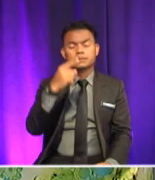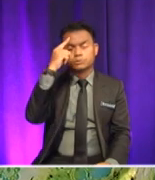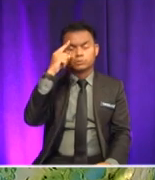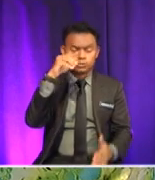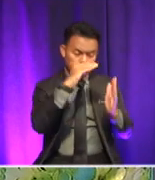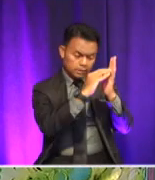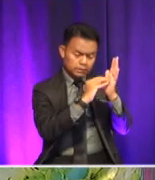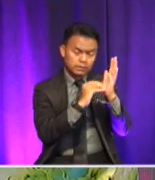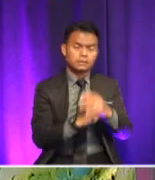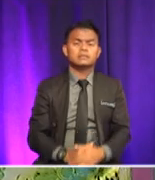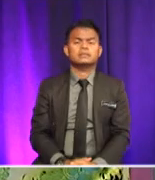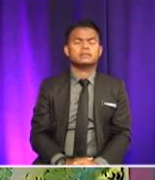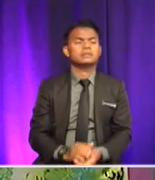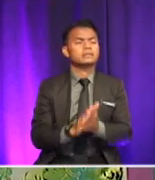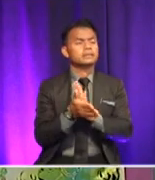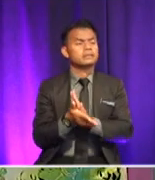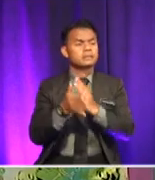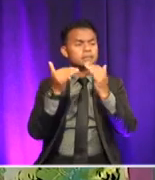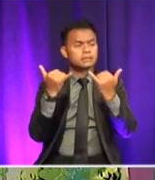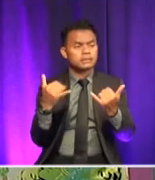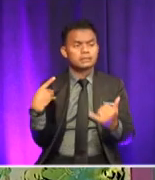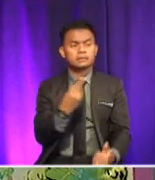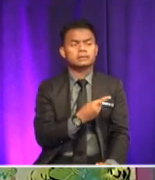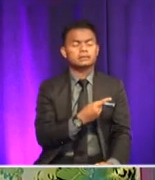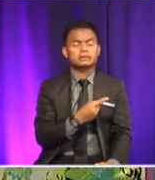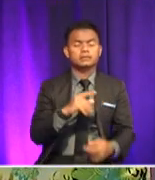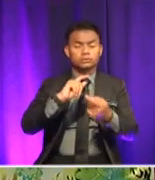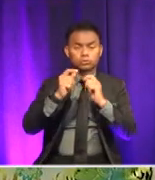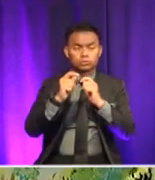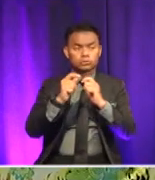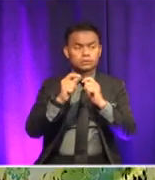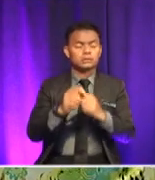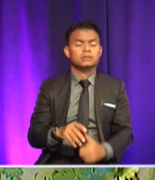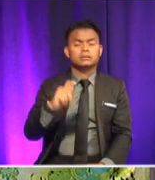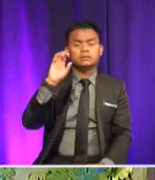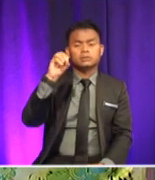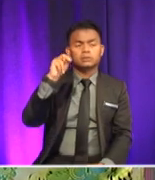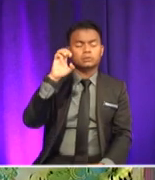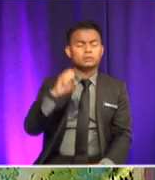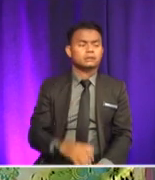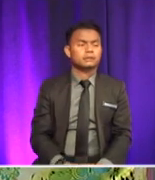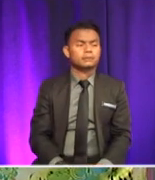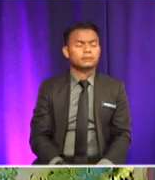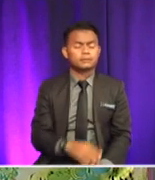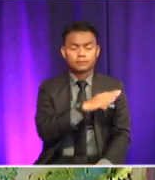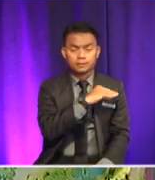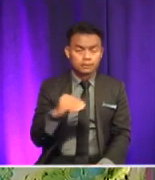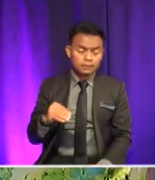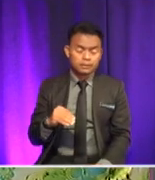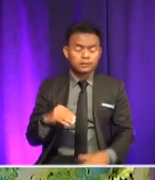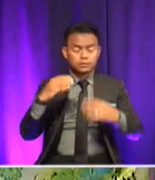here, we can see that when he changes the tone, he is actually trying to put her in a state